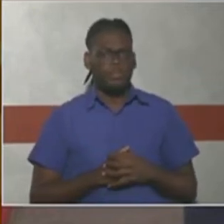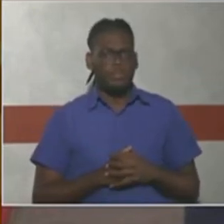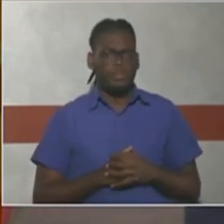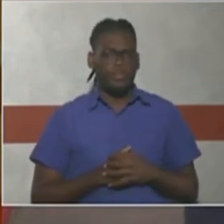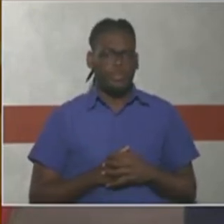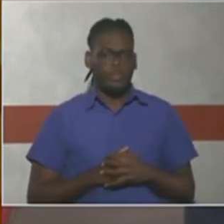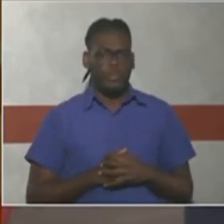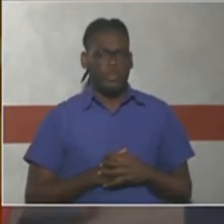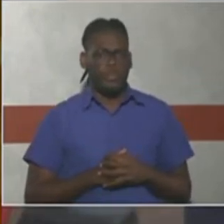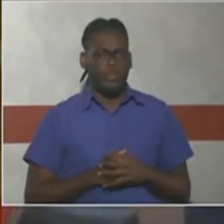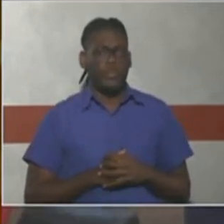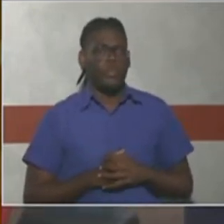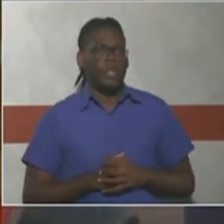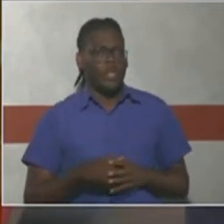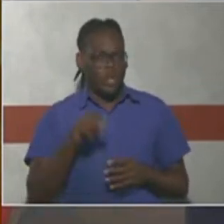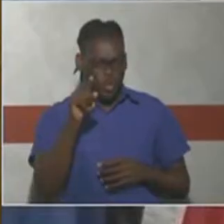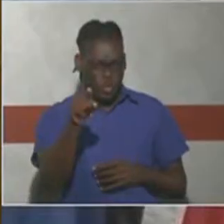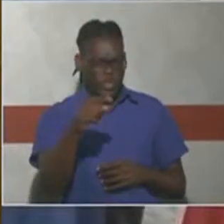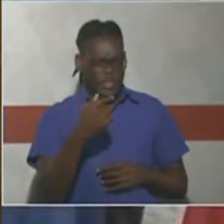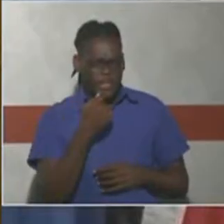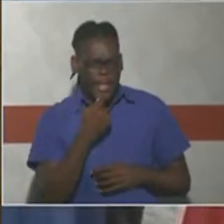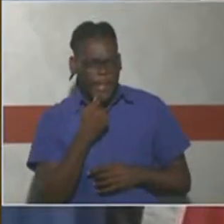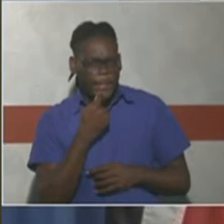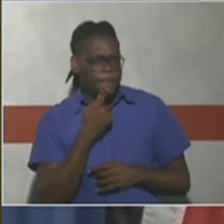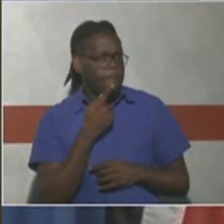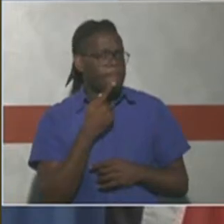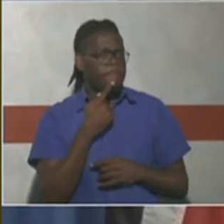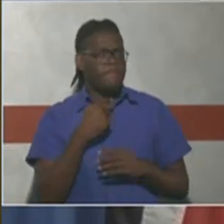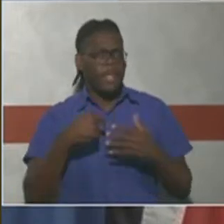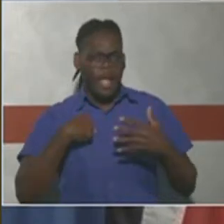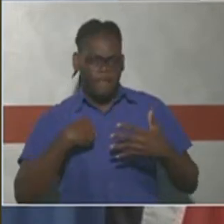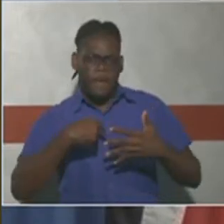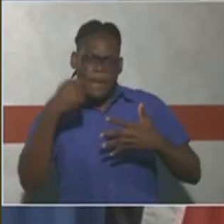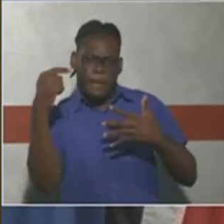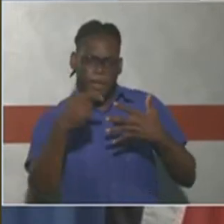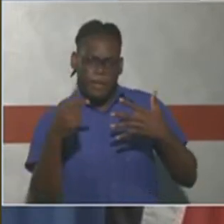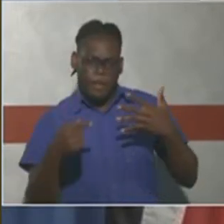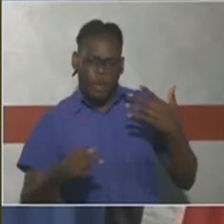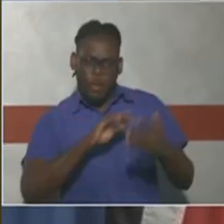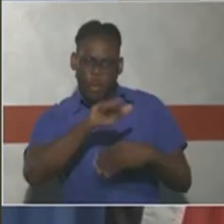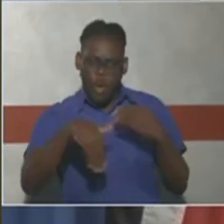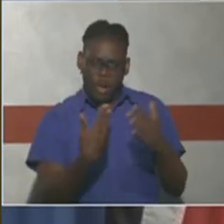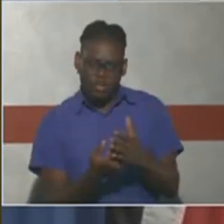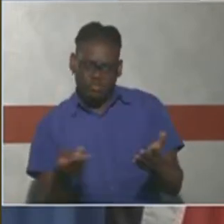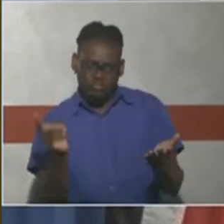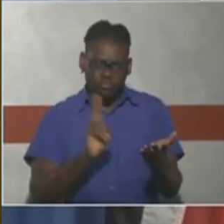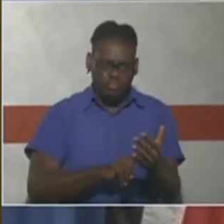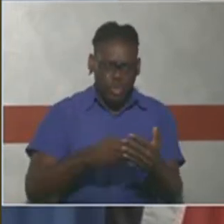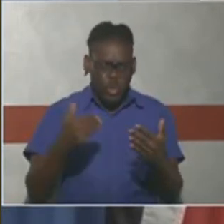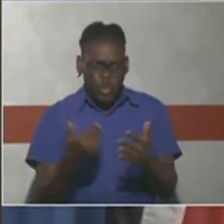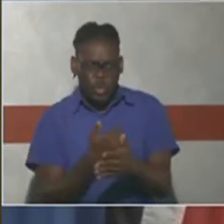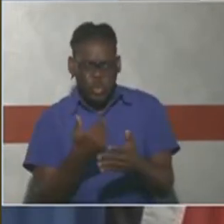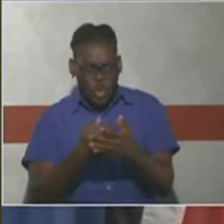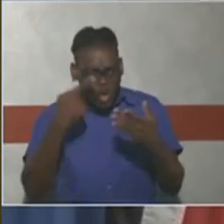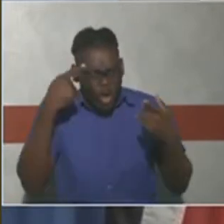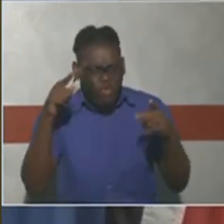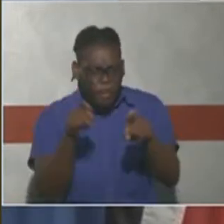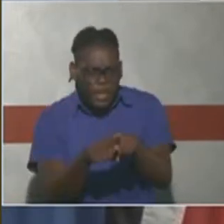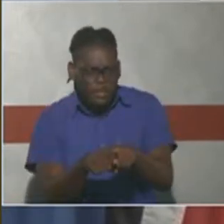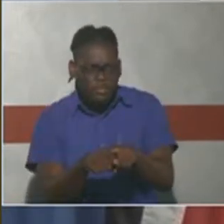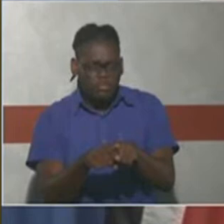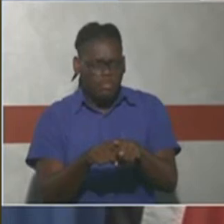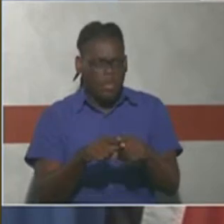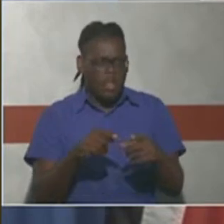to be finalized? Is that what you said? There are a lot of terms that will be finalized both with the Trinidad and Tobago